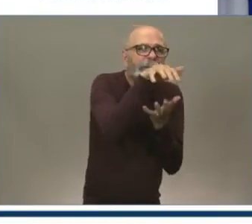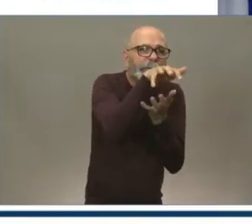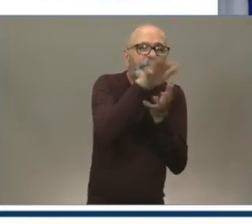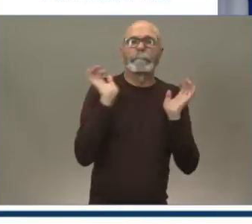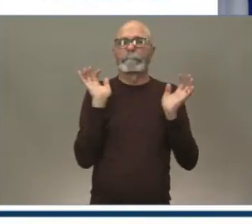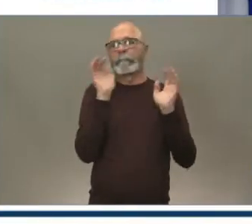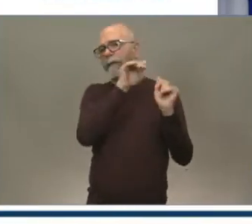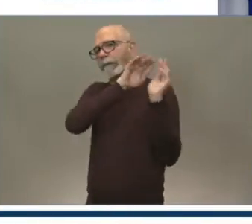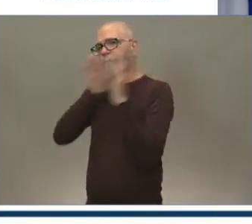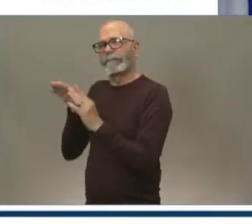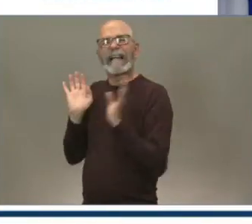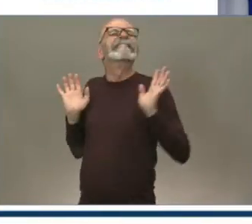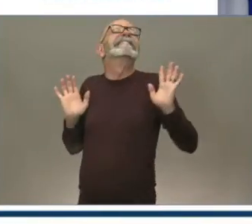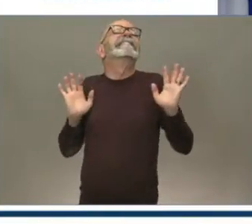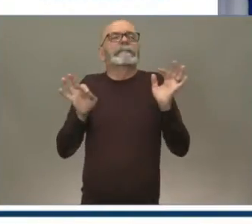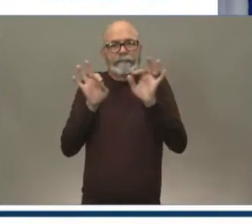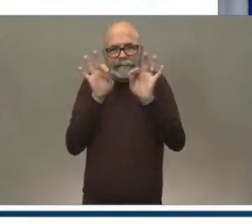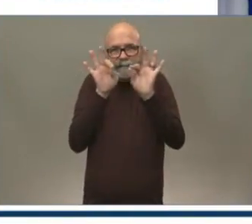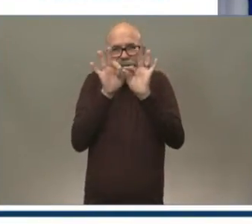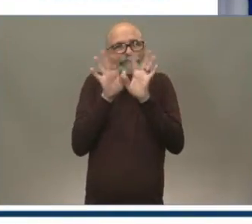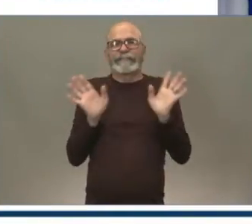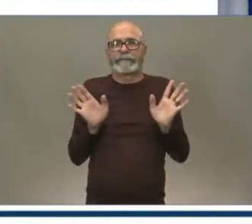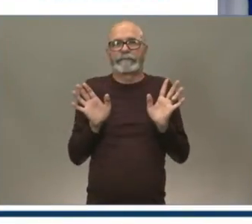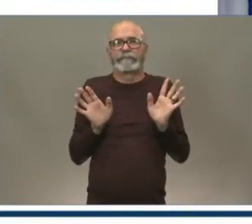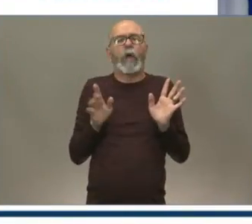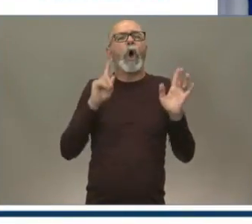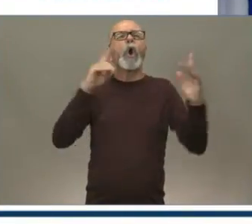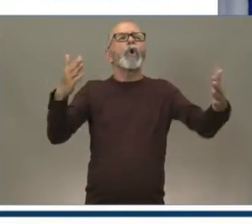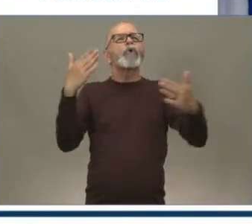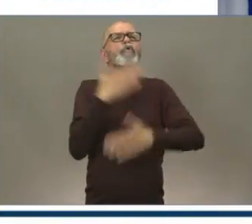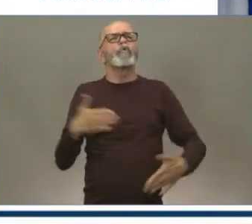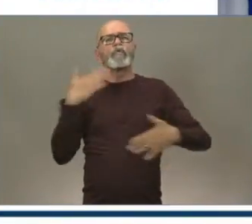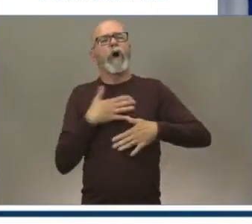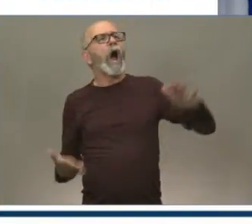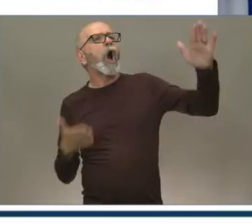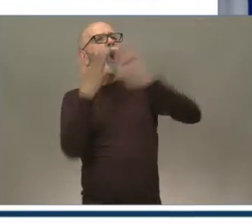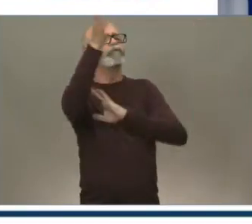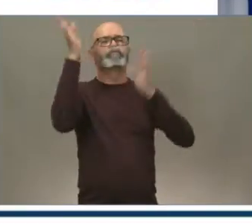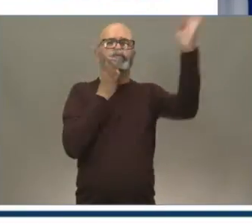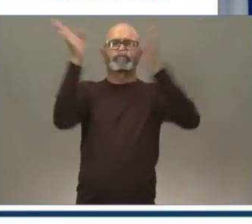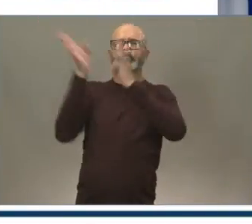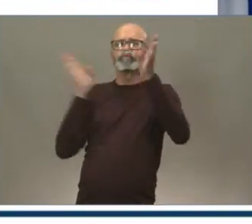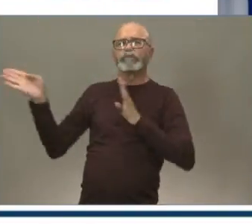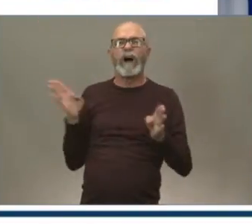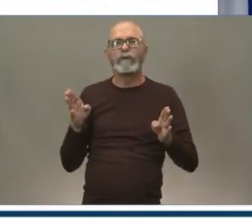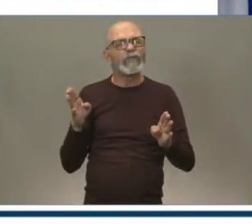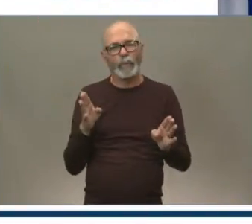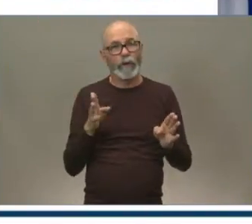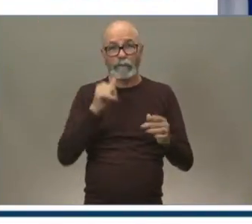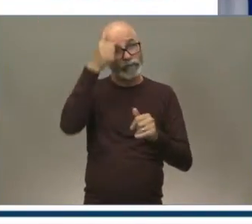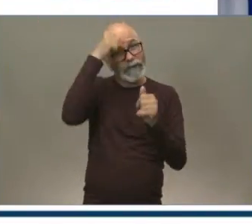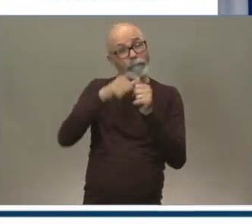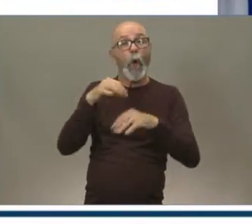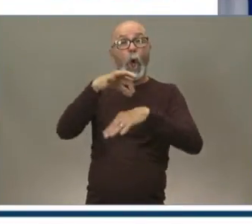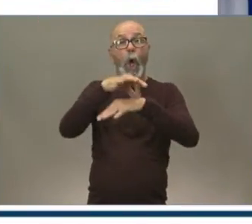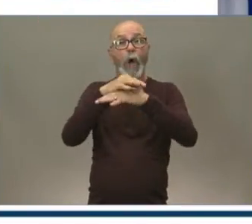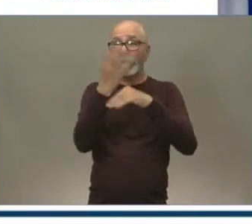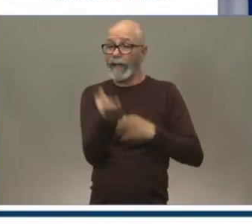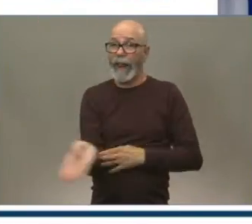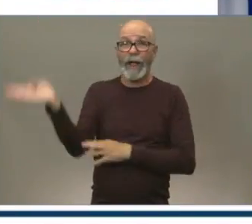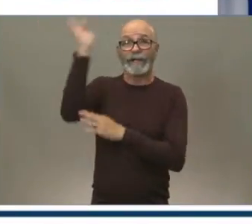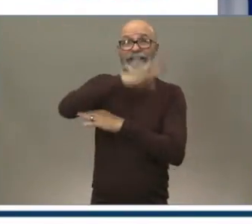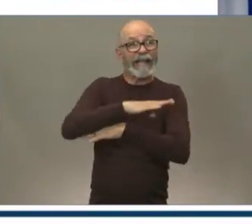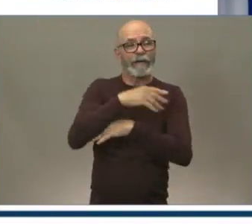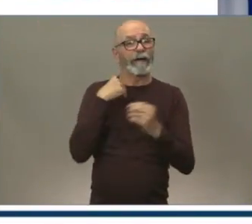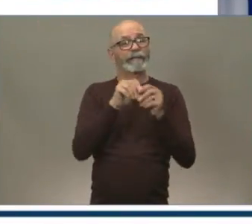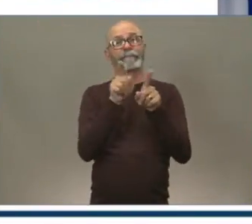HRM. Go outside, go to a park. It's Earth Day. We just announced 60 new provincial parks and wilderness areas. So